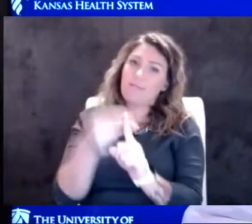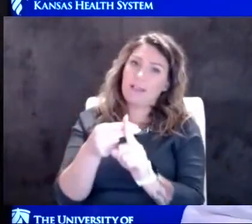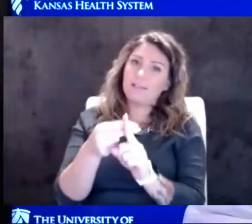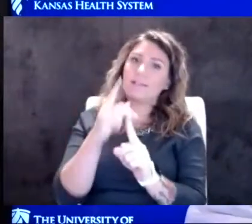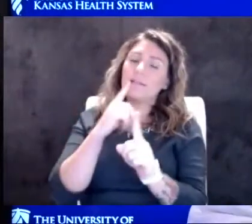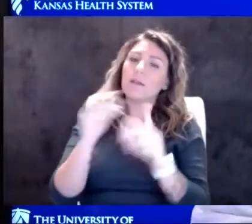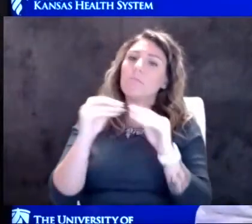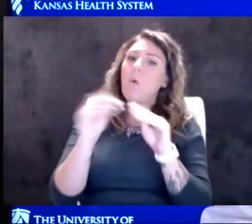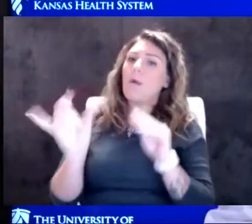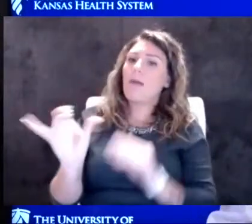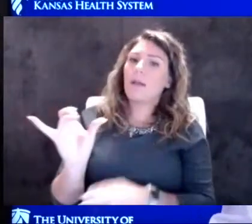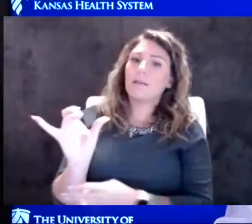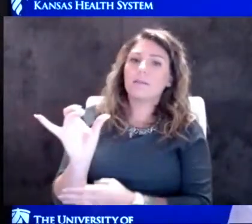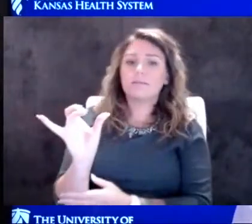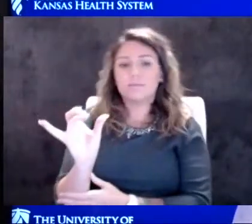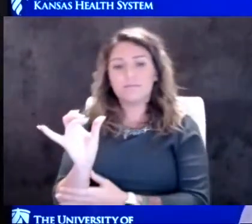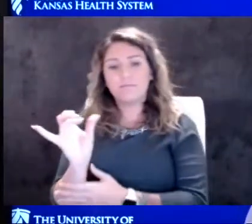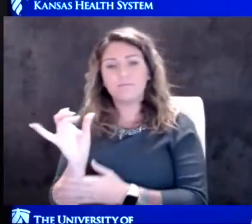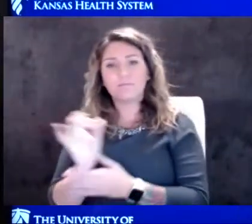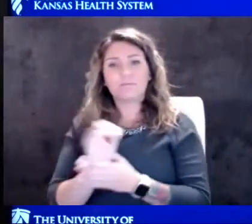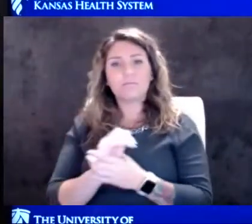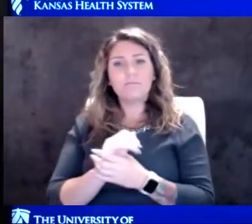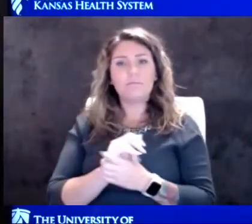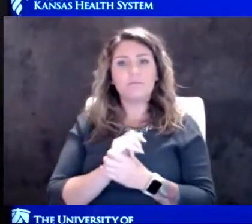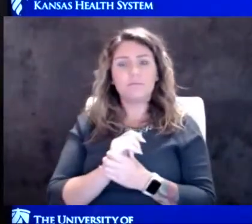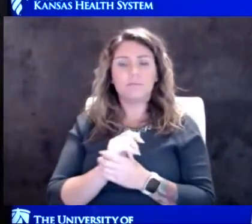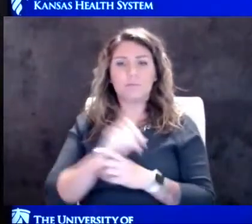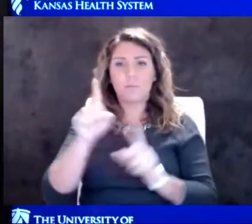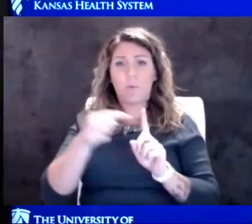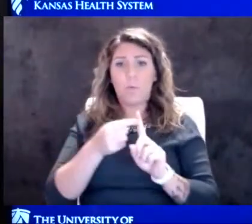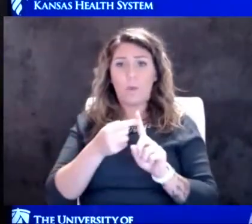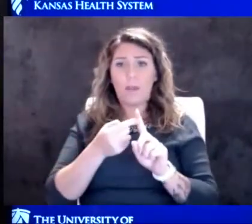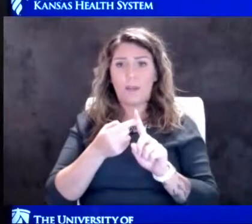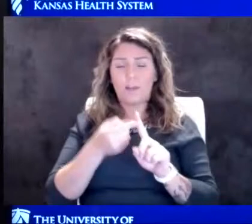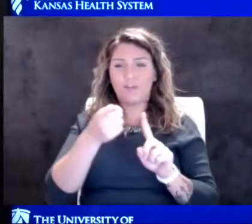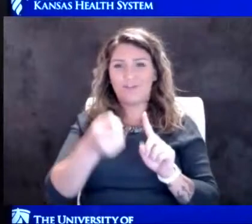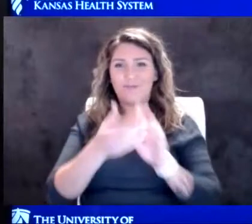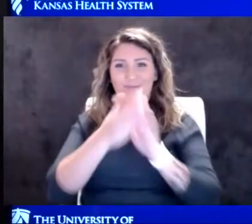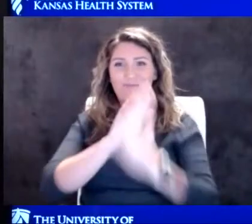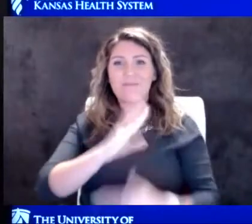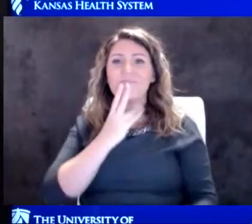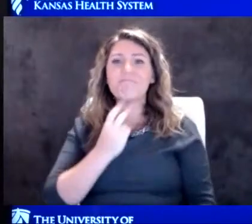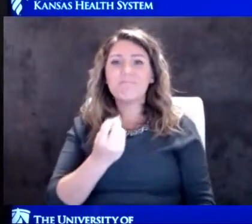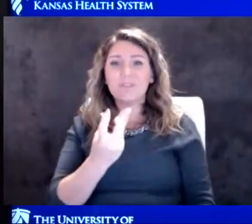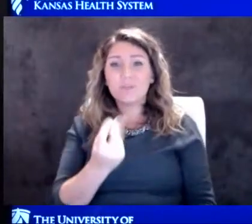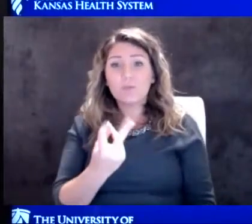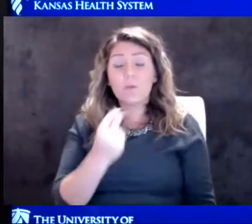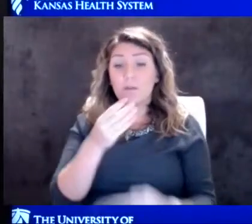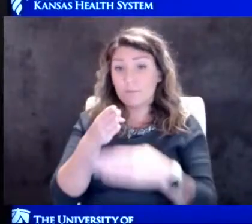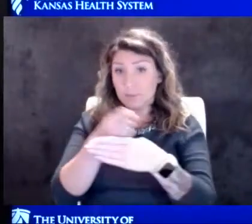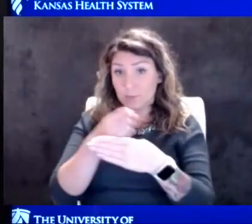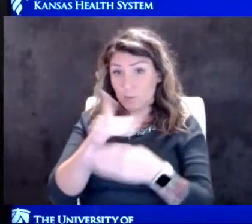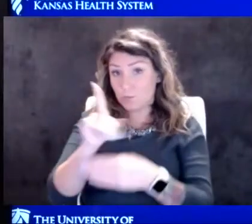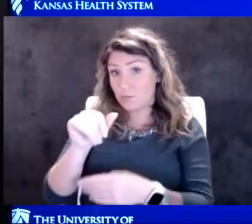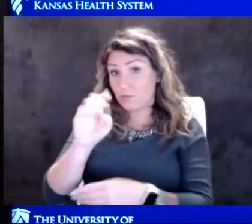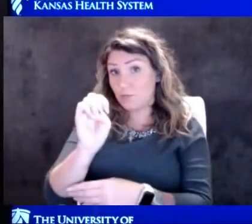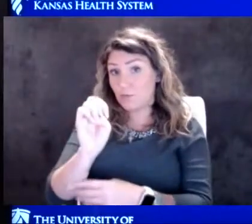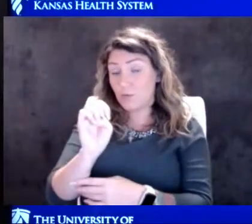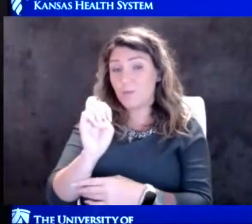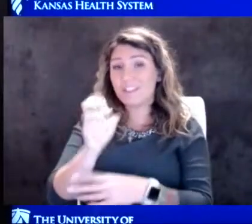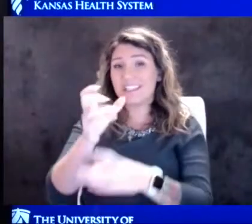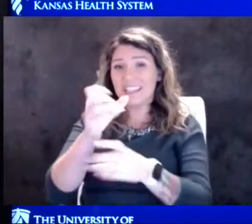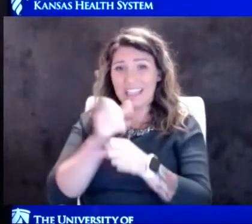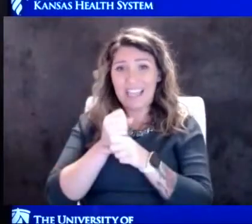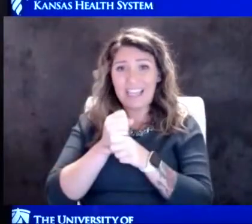likely, when you do turn 12, if it is in between those two dosing, you really should be getting the